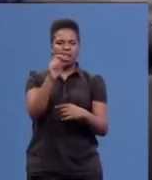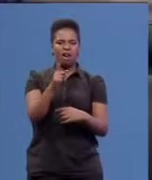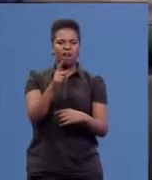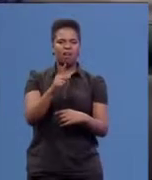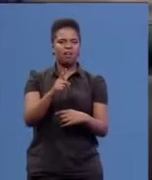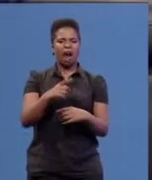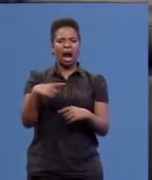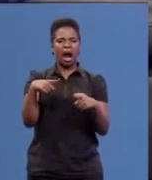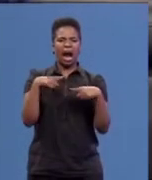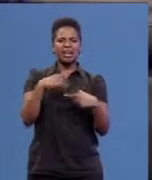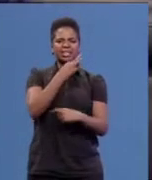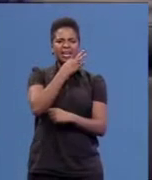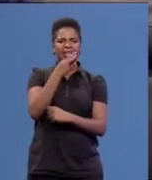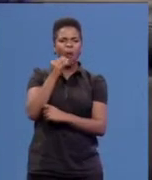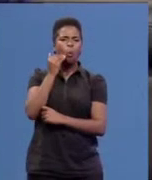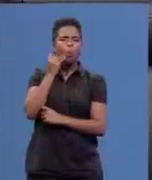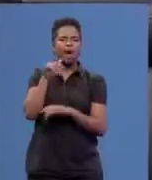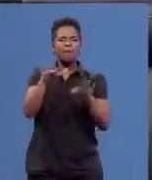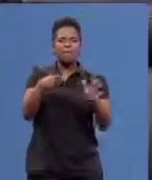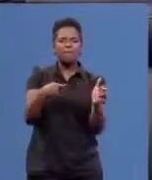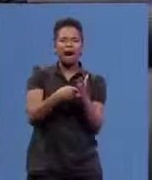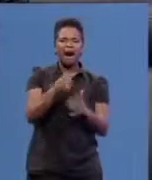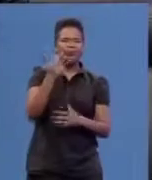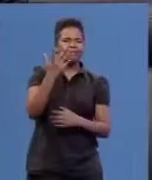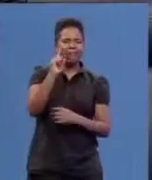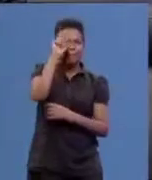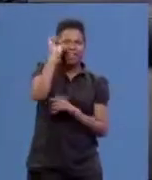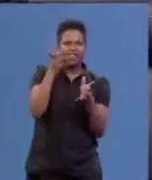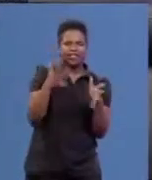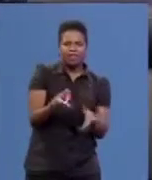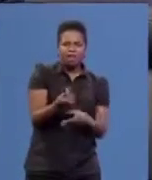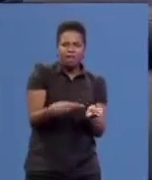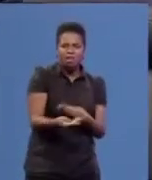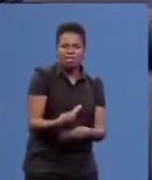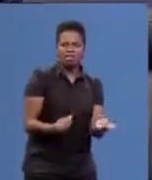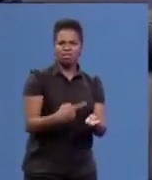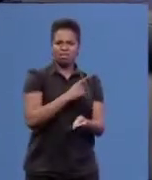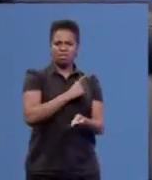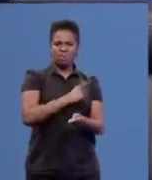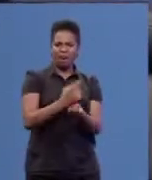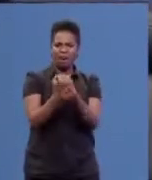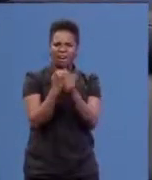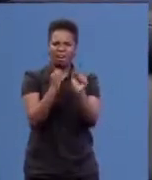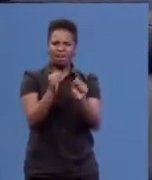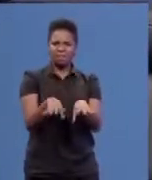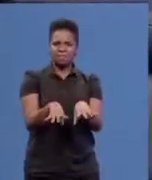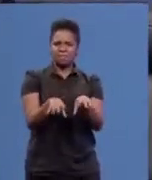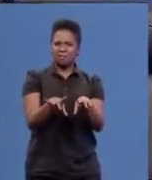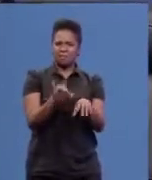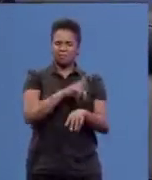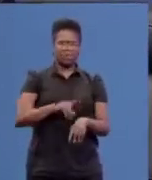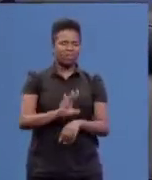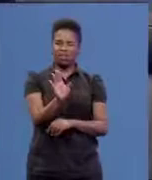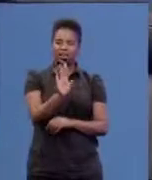Tina? What sacrifices have we made? So I think the little sacrifice unathi esinothi siyenze kukhe sizile sizinzise ingqondo zethu